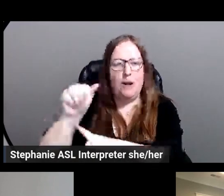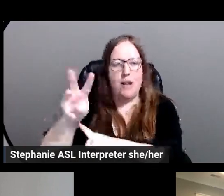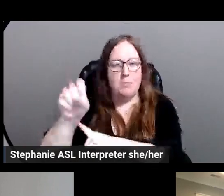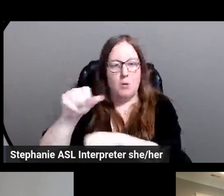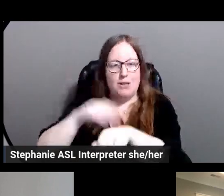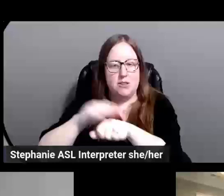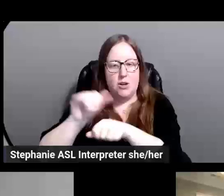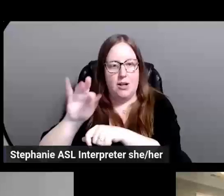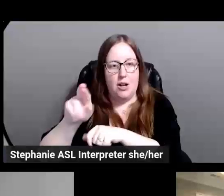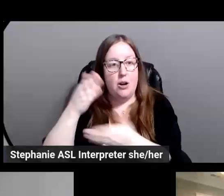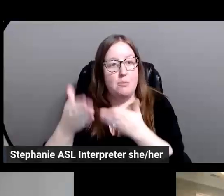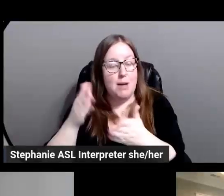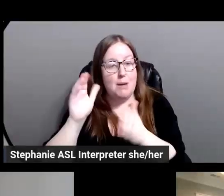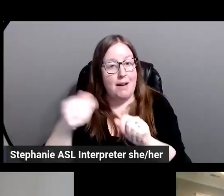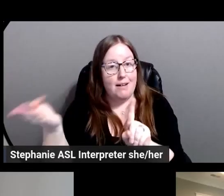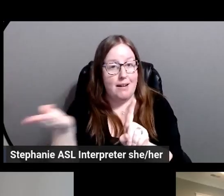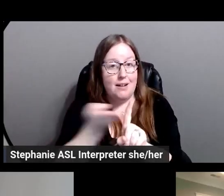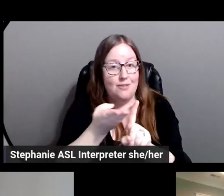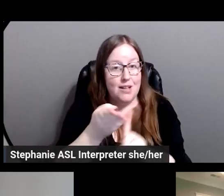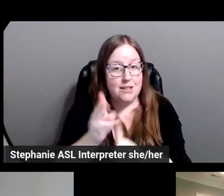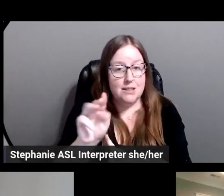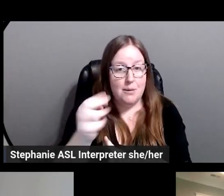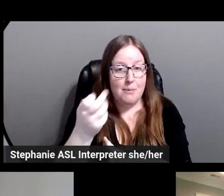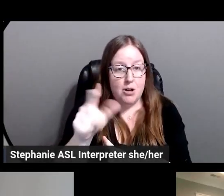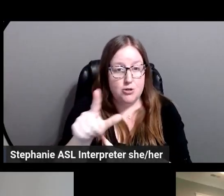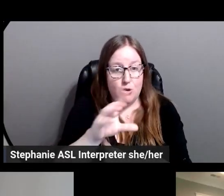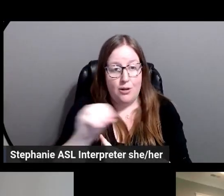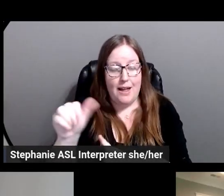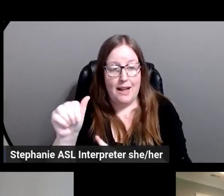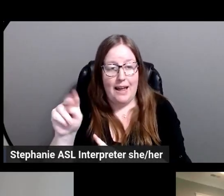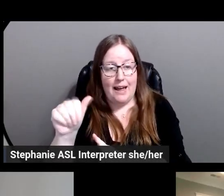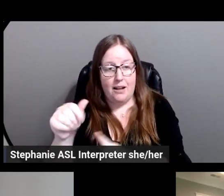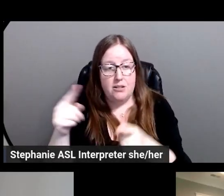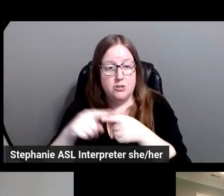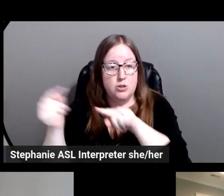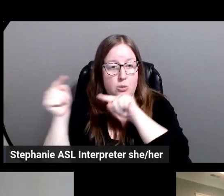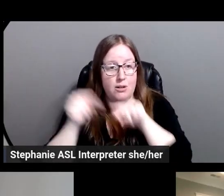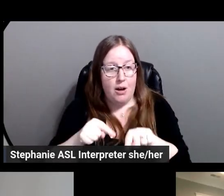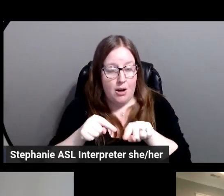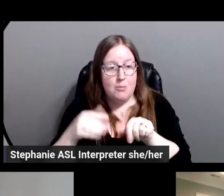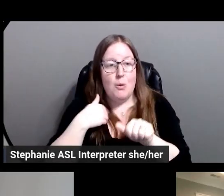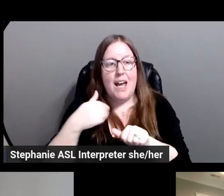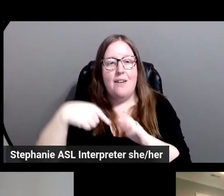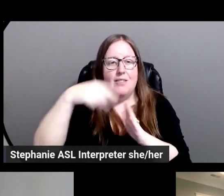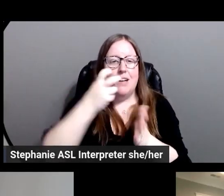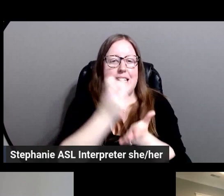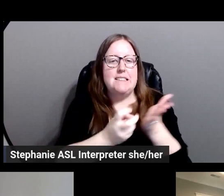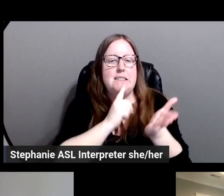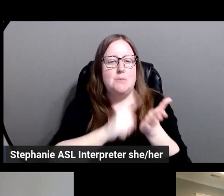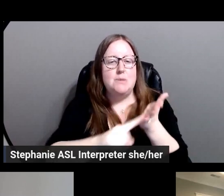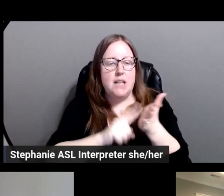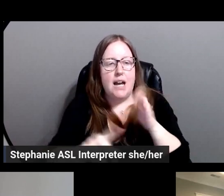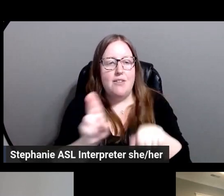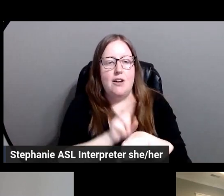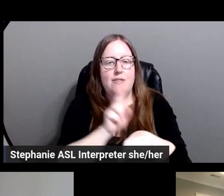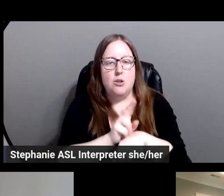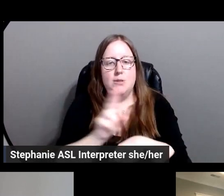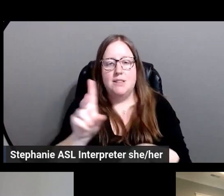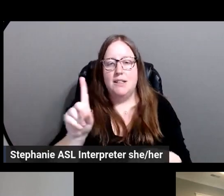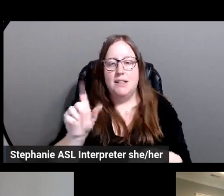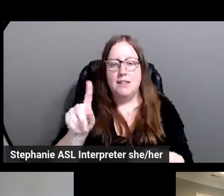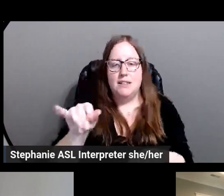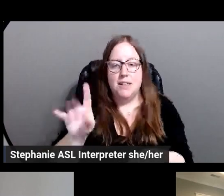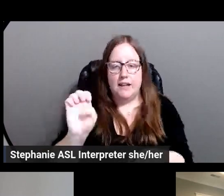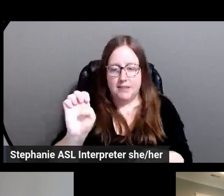And maybe I can convince Marshall and Anna to come back on and we can do a deep dive of using detective